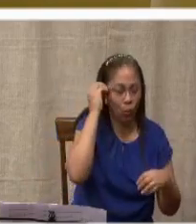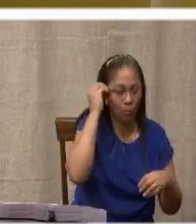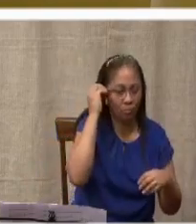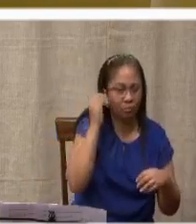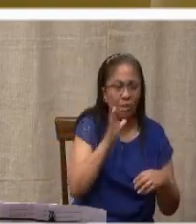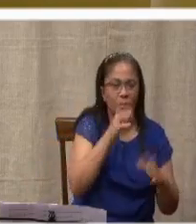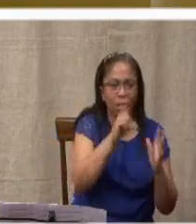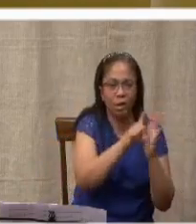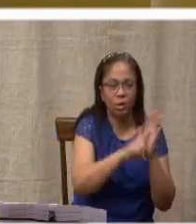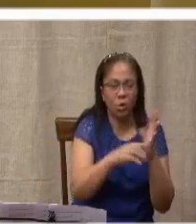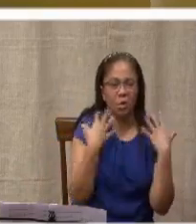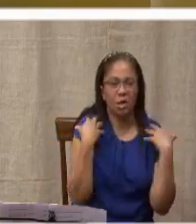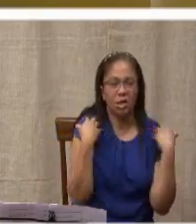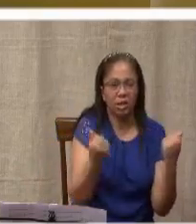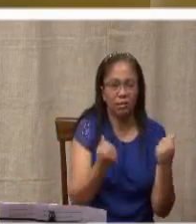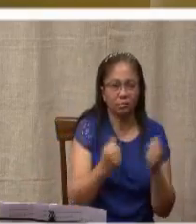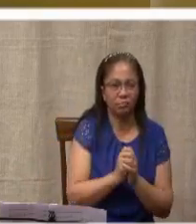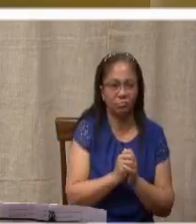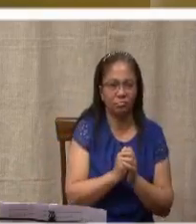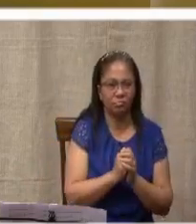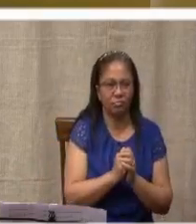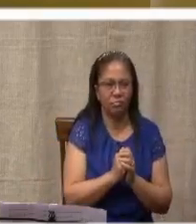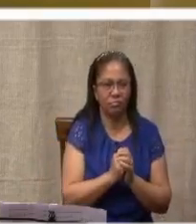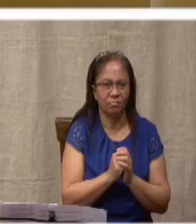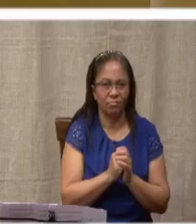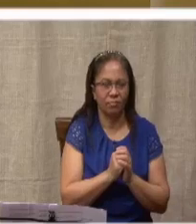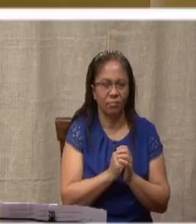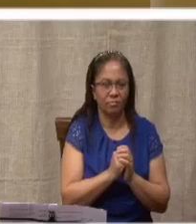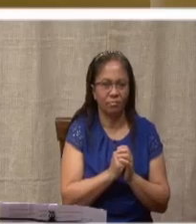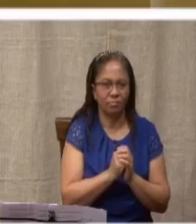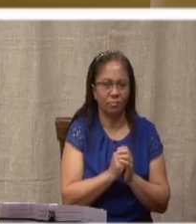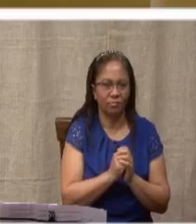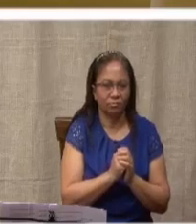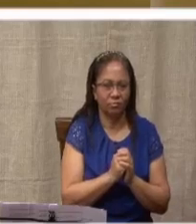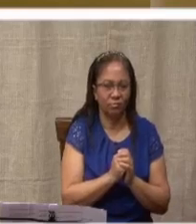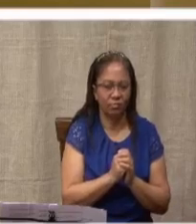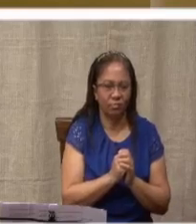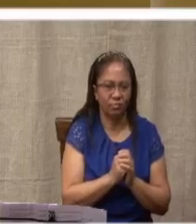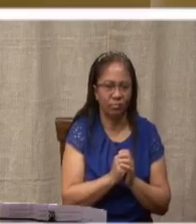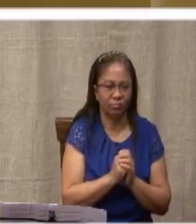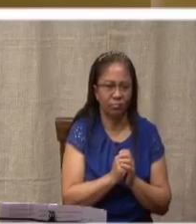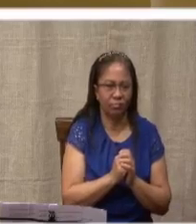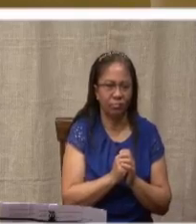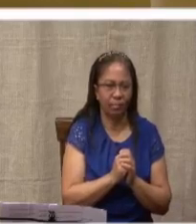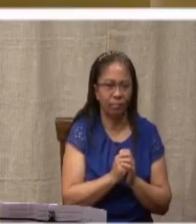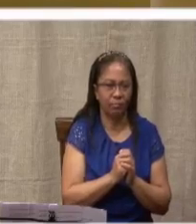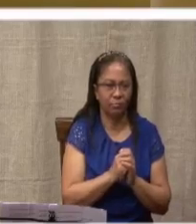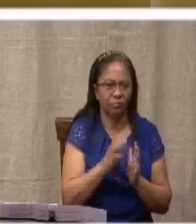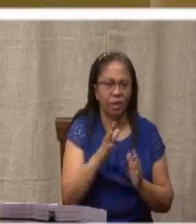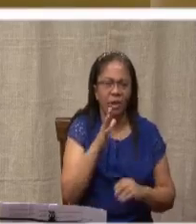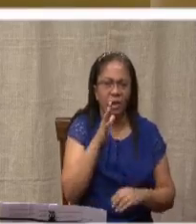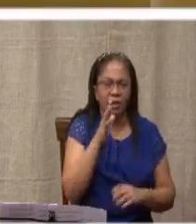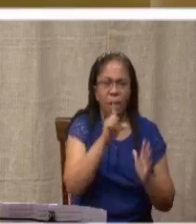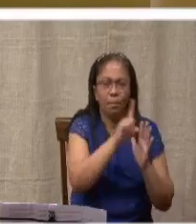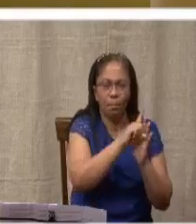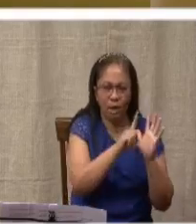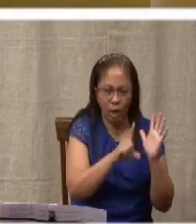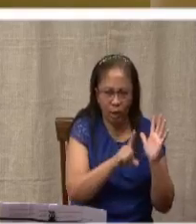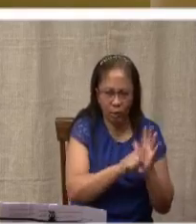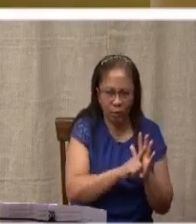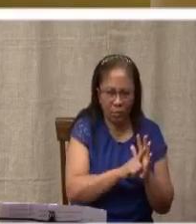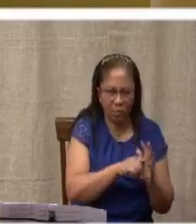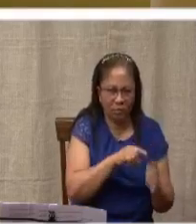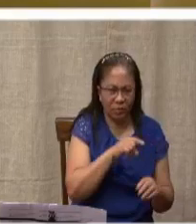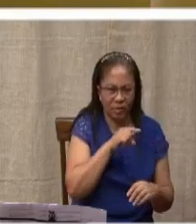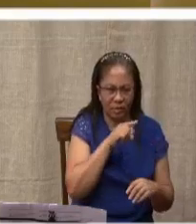this this this type this this incredible type of of what eve would have done if she